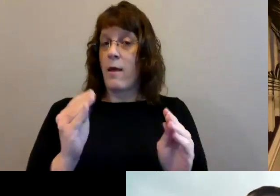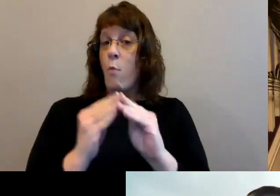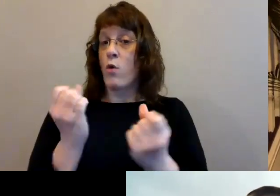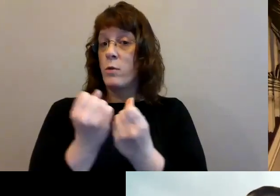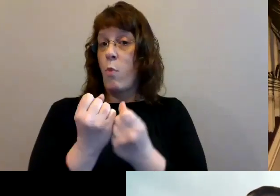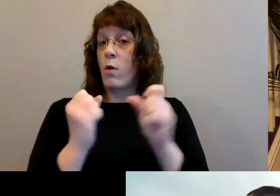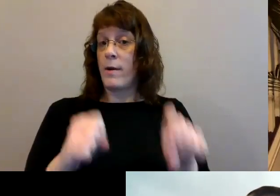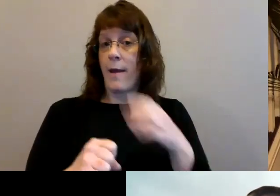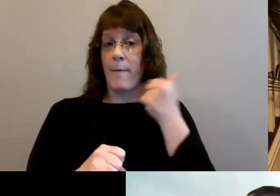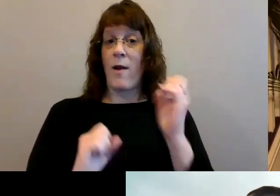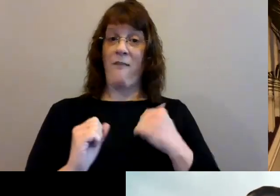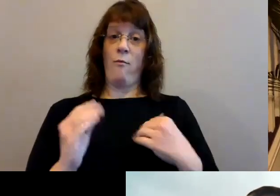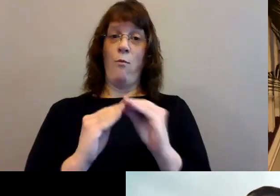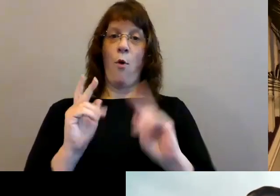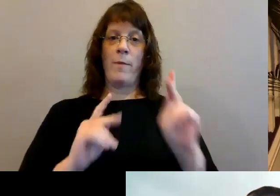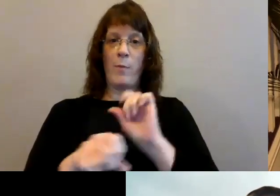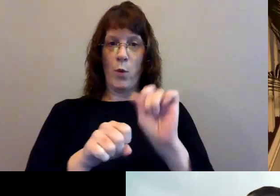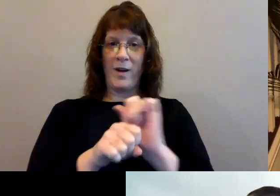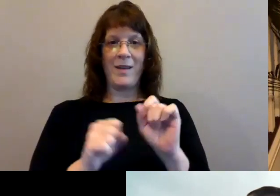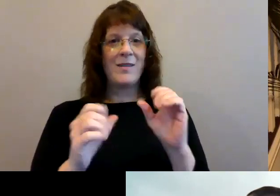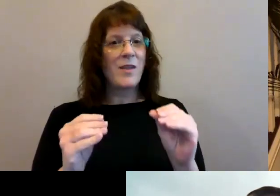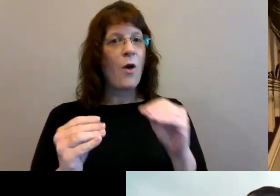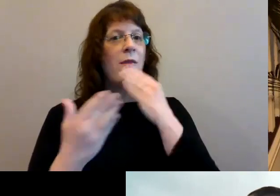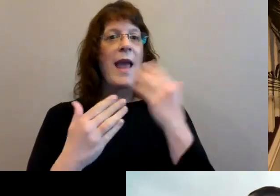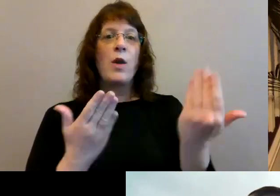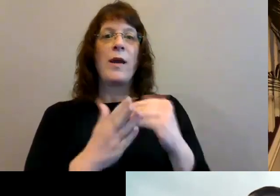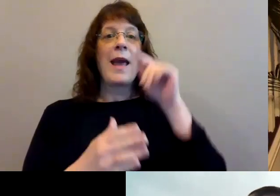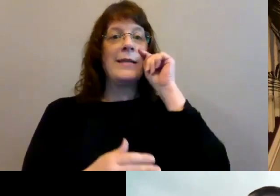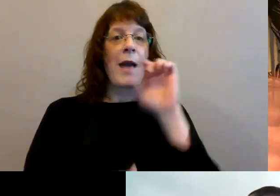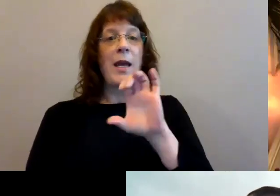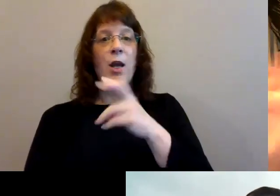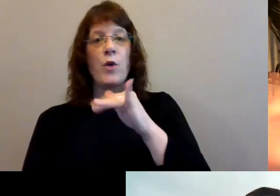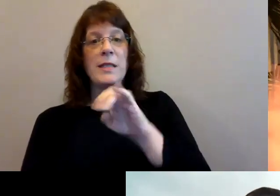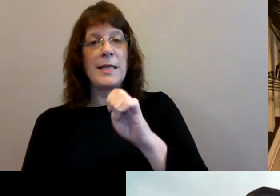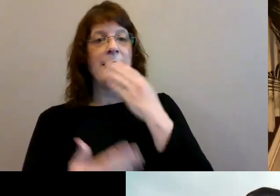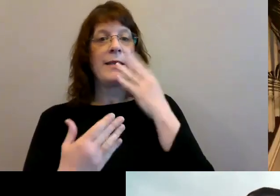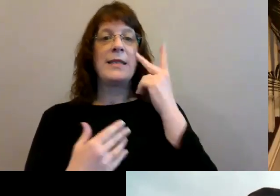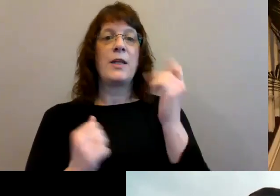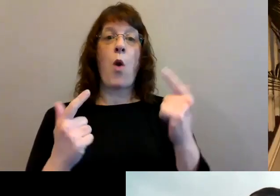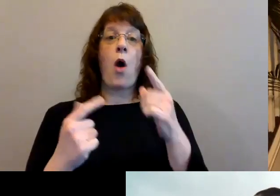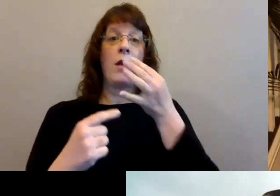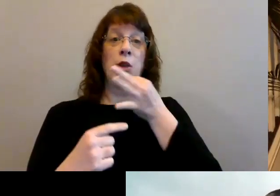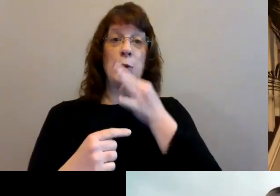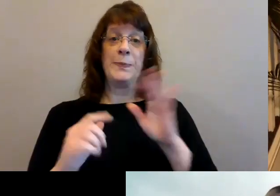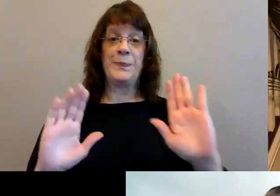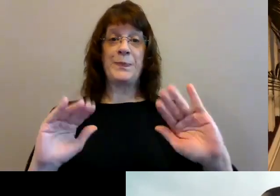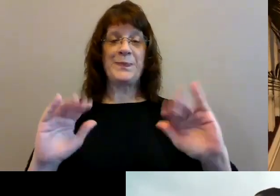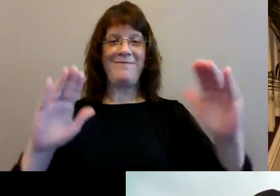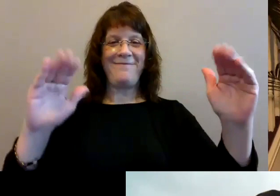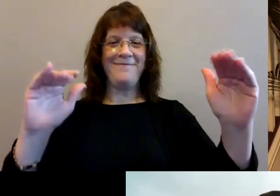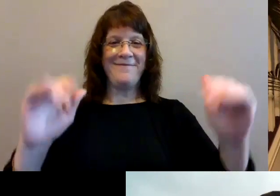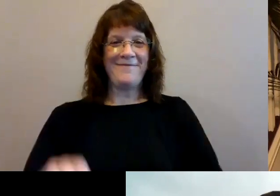this. So, all right. Thank you again, Tammy and Christine, and we'll see all the rest of you soon. Thank you, Thank you. Sarah.